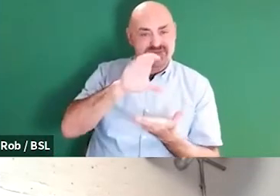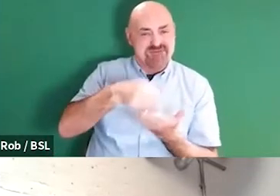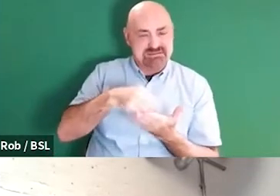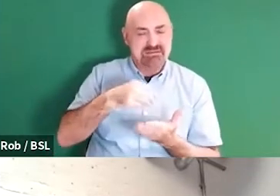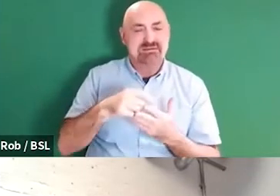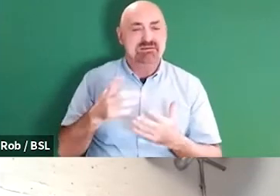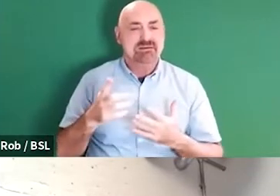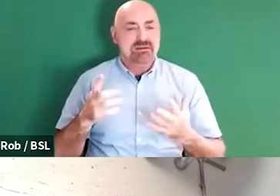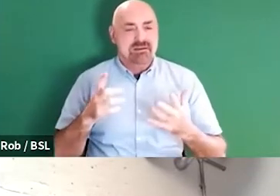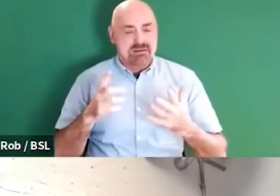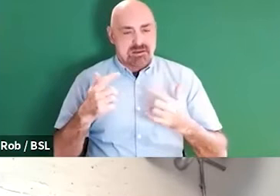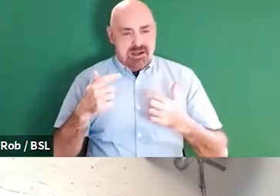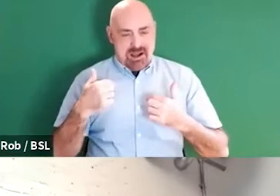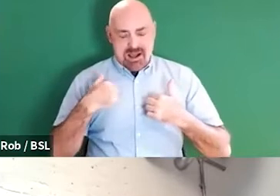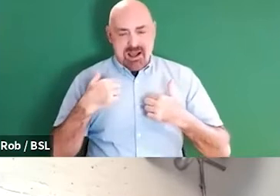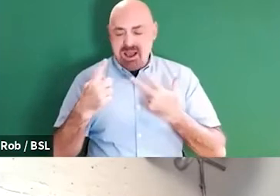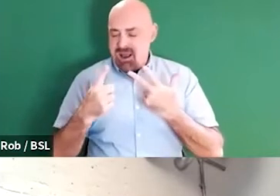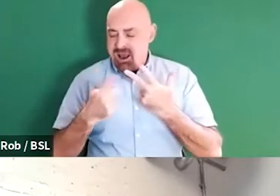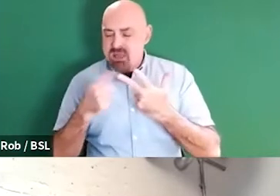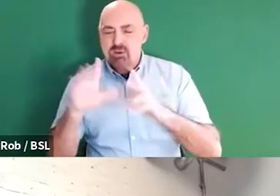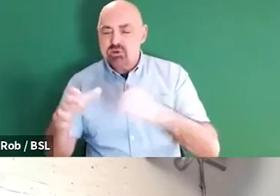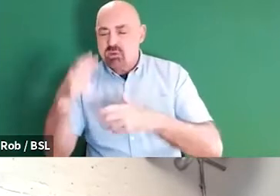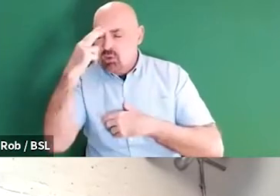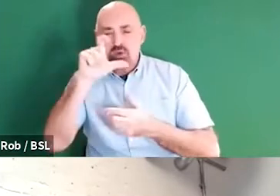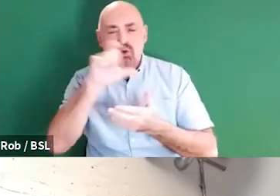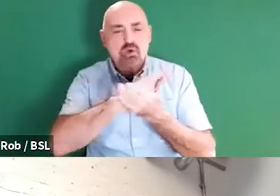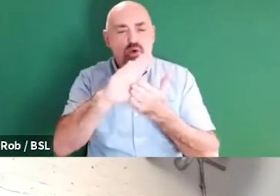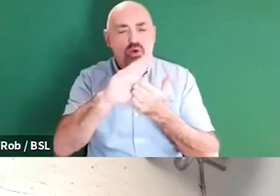from Ecoris who are also working on that with other local authorities this morning.